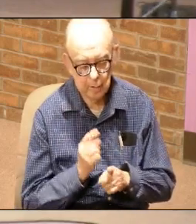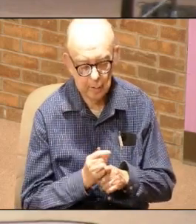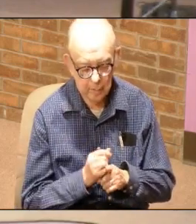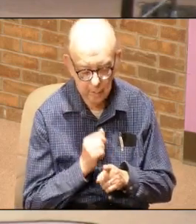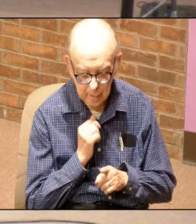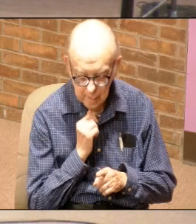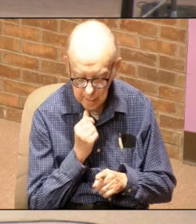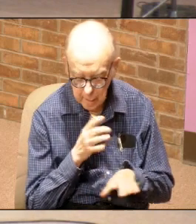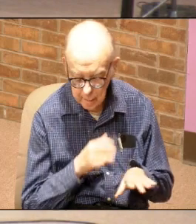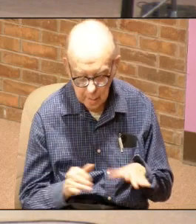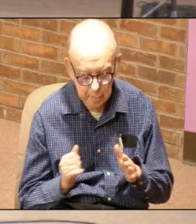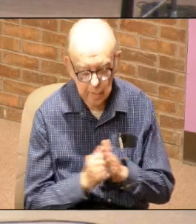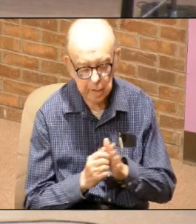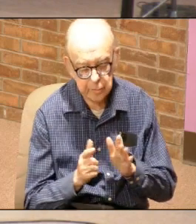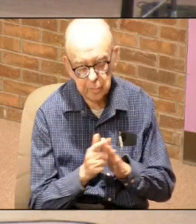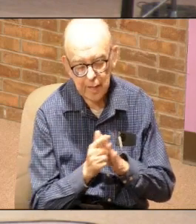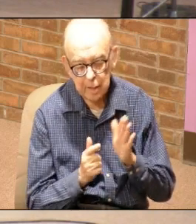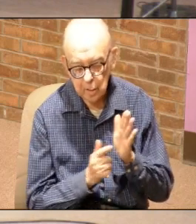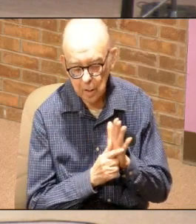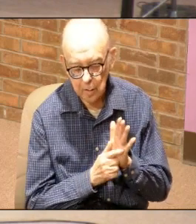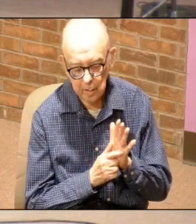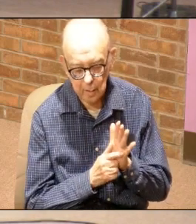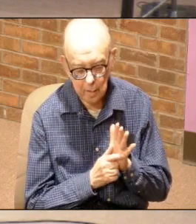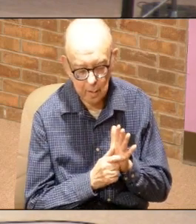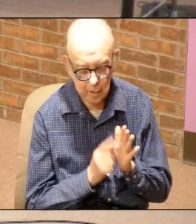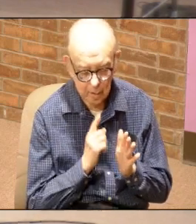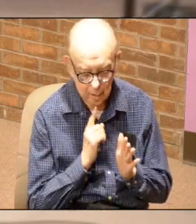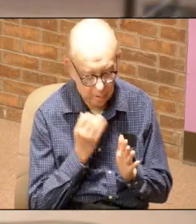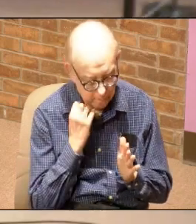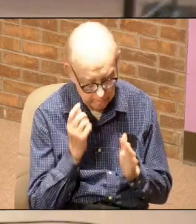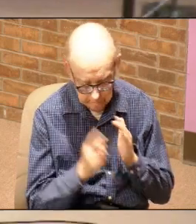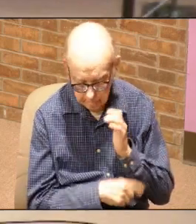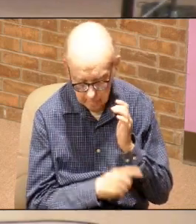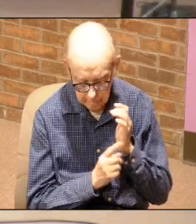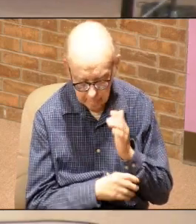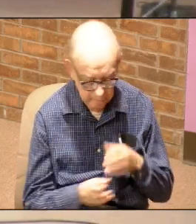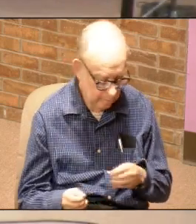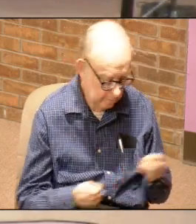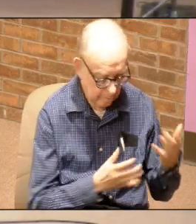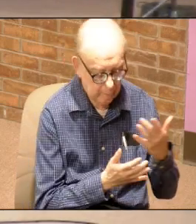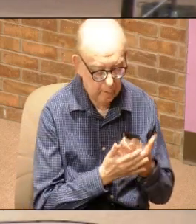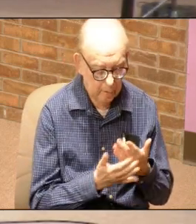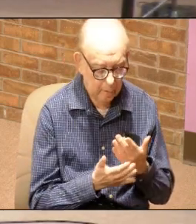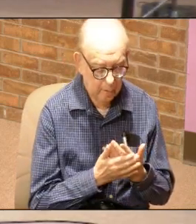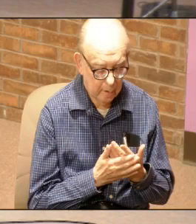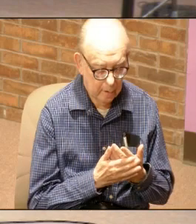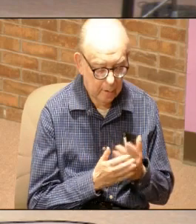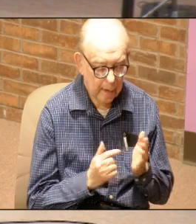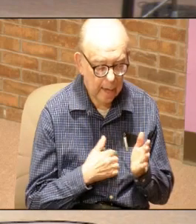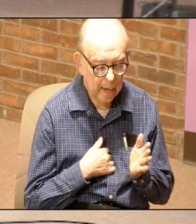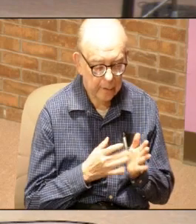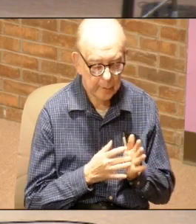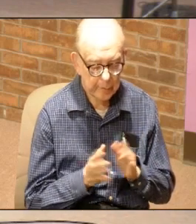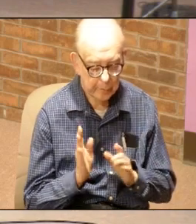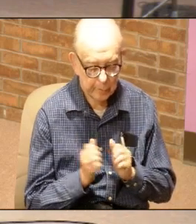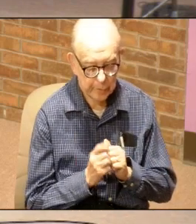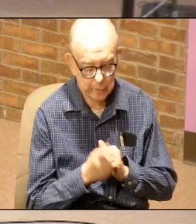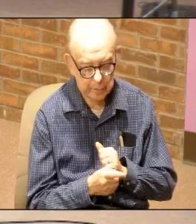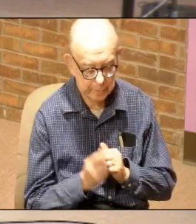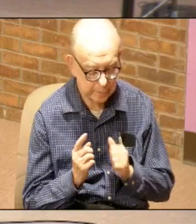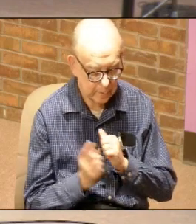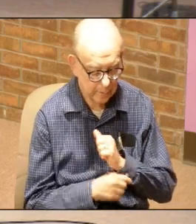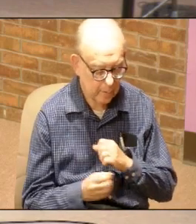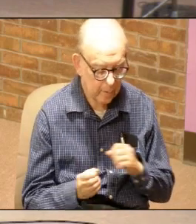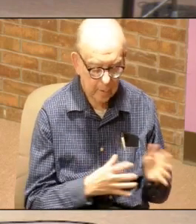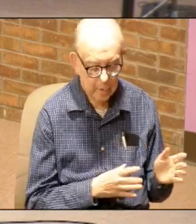not do that law. And if you're punished and put in jail, I'll be there. If you're punished